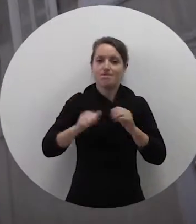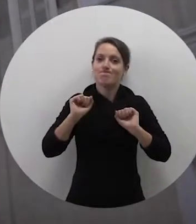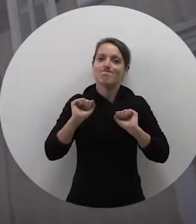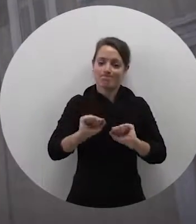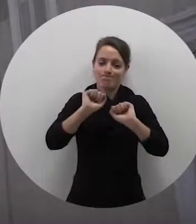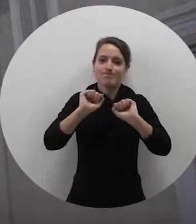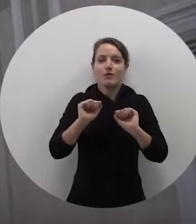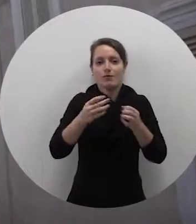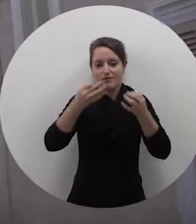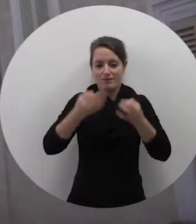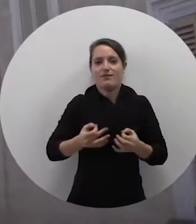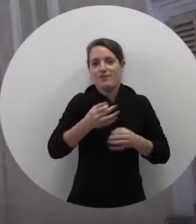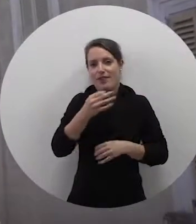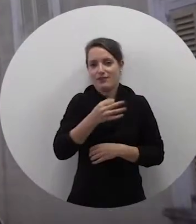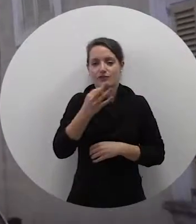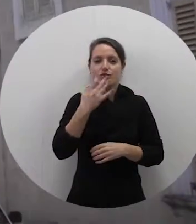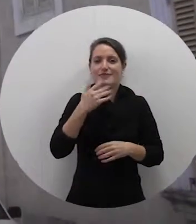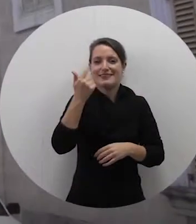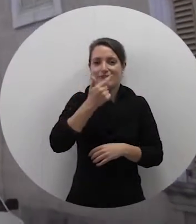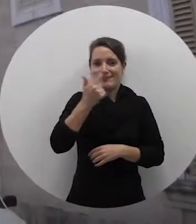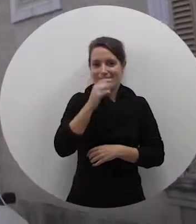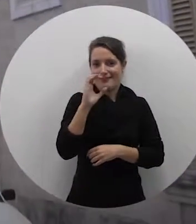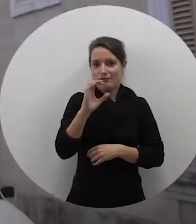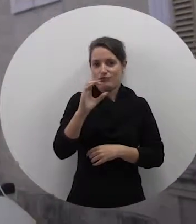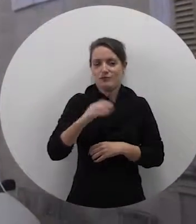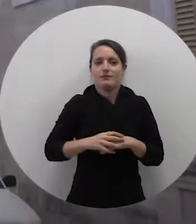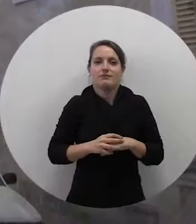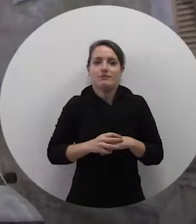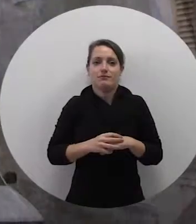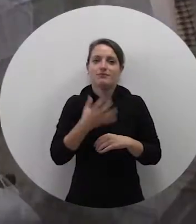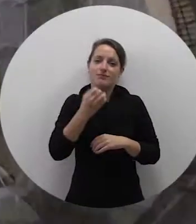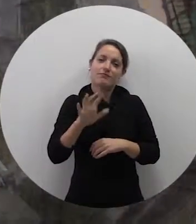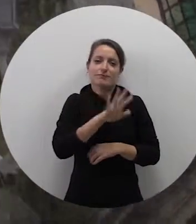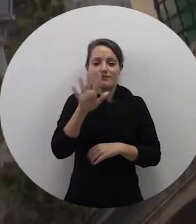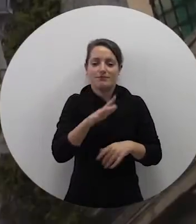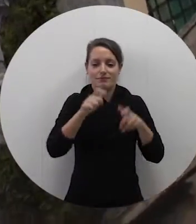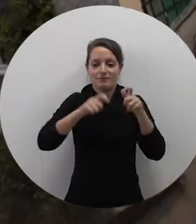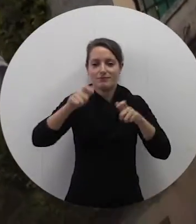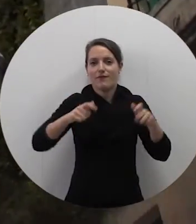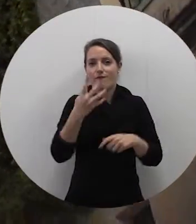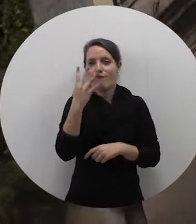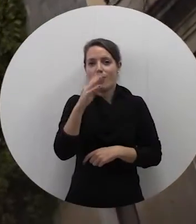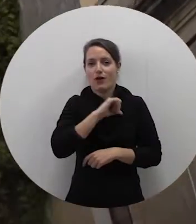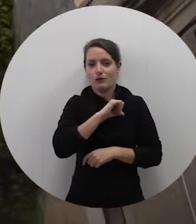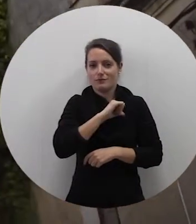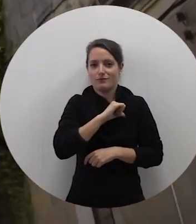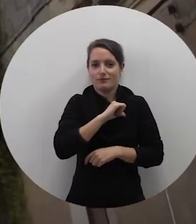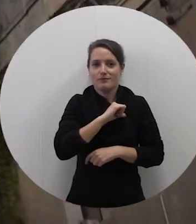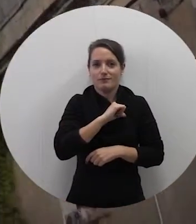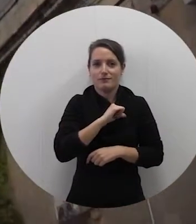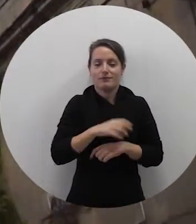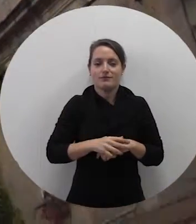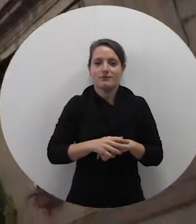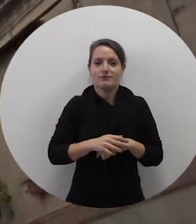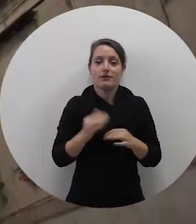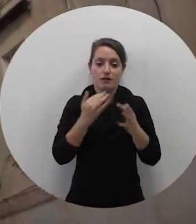wealthy. These eventually increased, and Balzan became a parish in the 17th century. The village